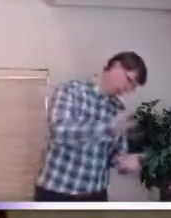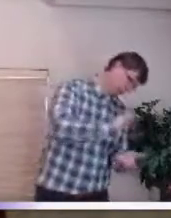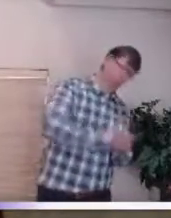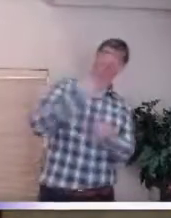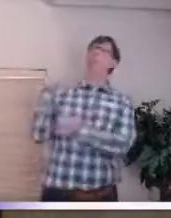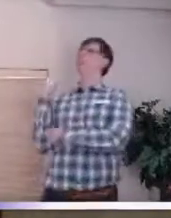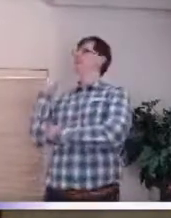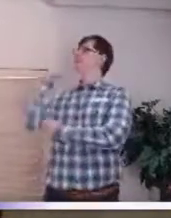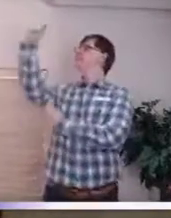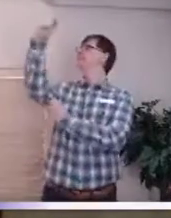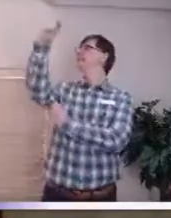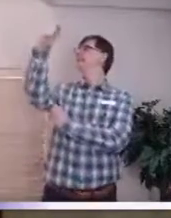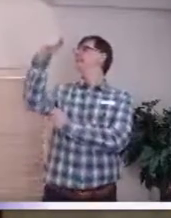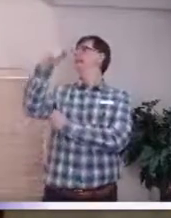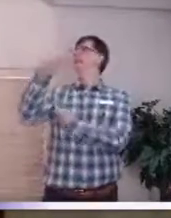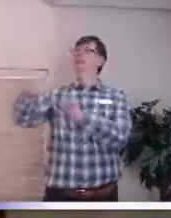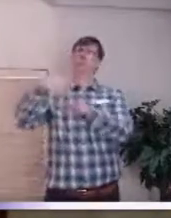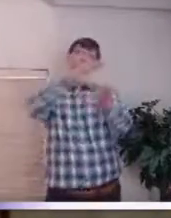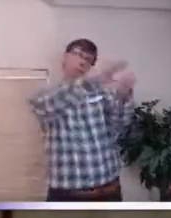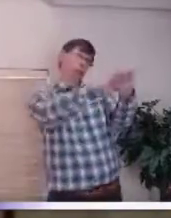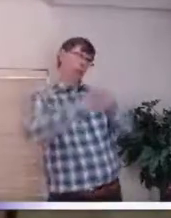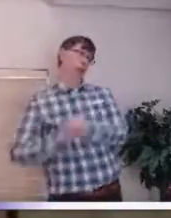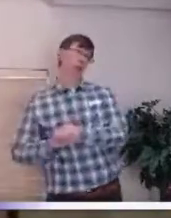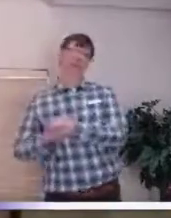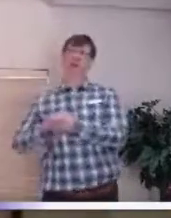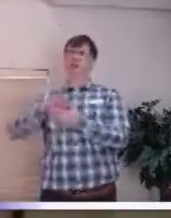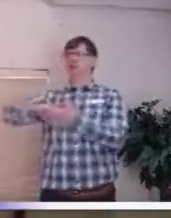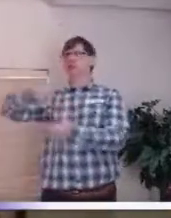power is holding each other up.